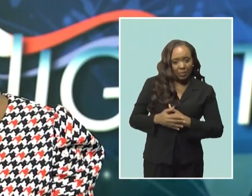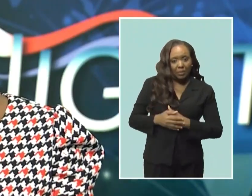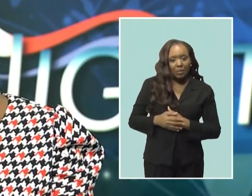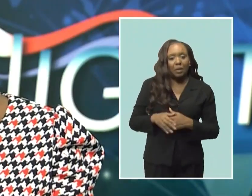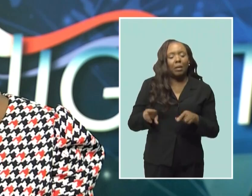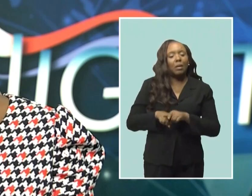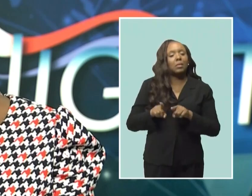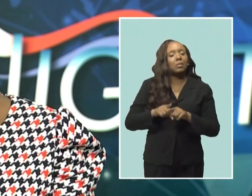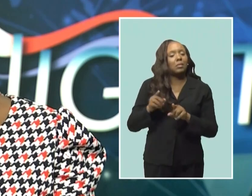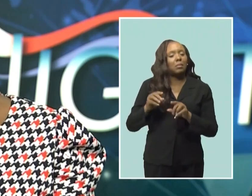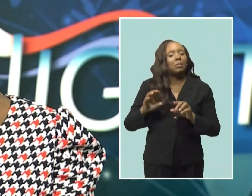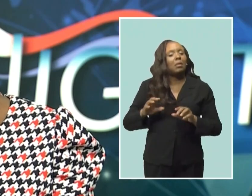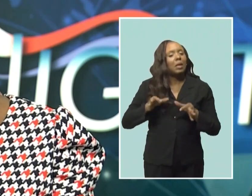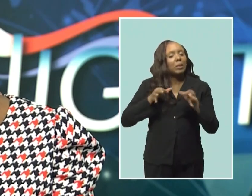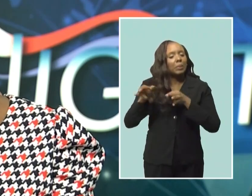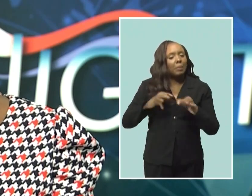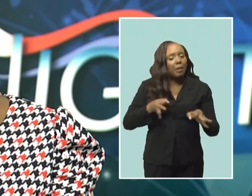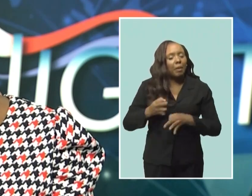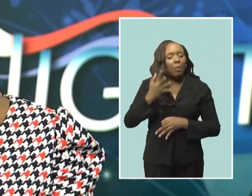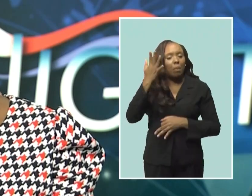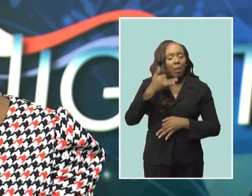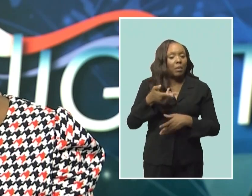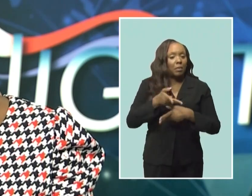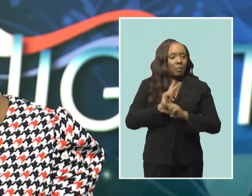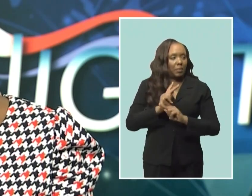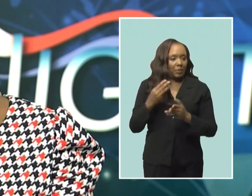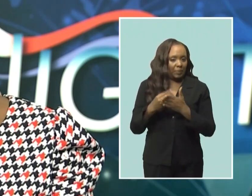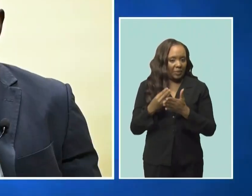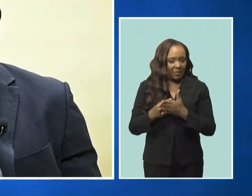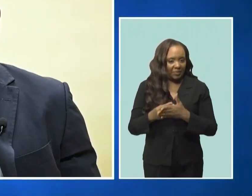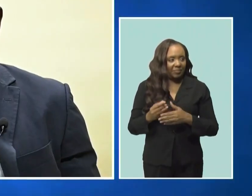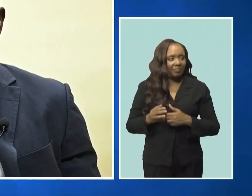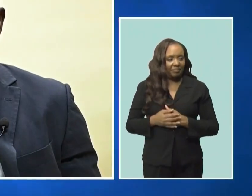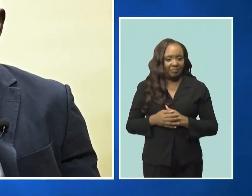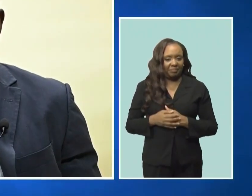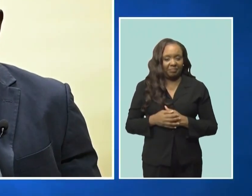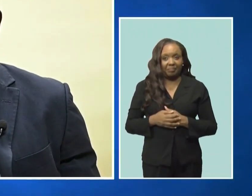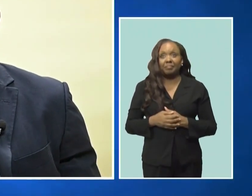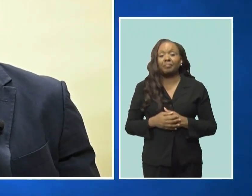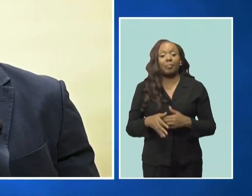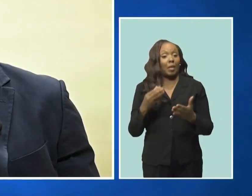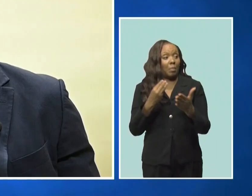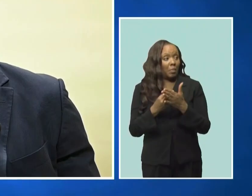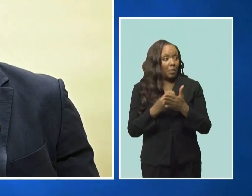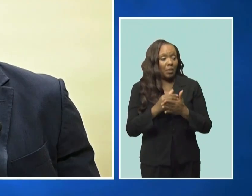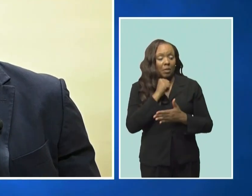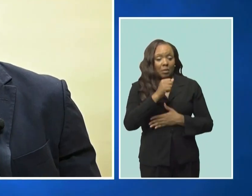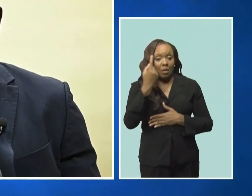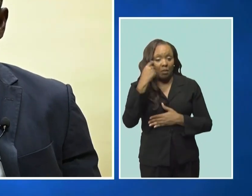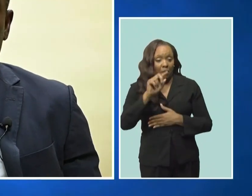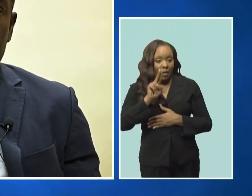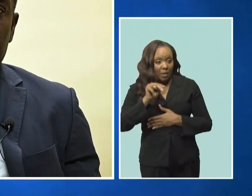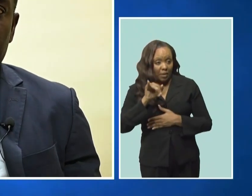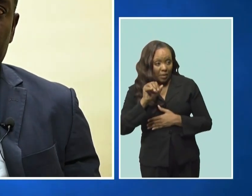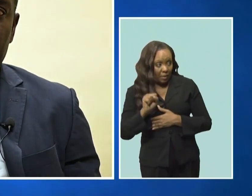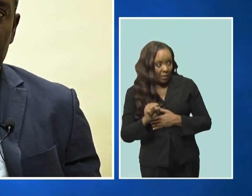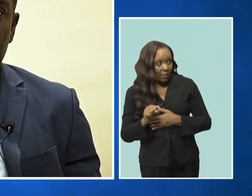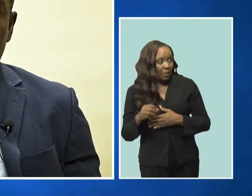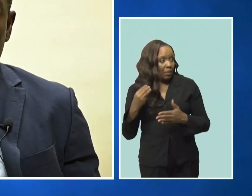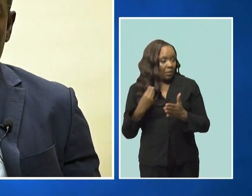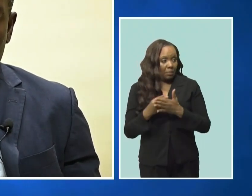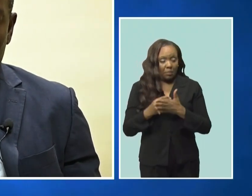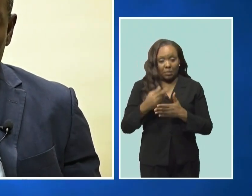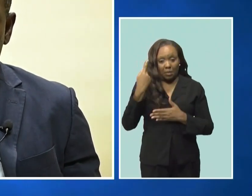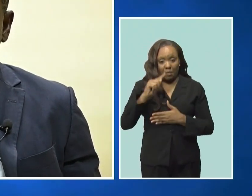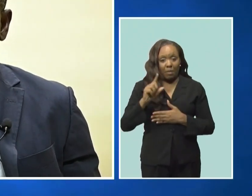Strawn clarified the purpose of the loan. These monies are not for the national insurance. They are for